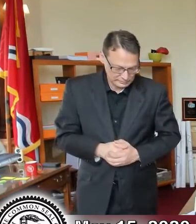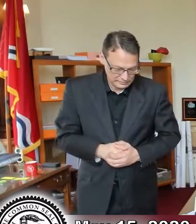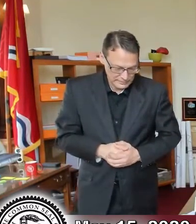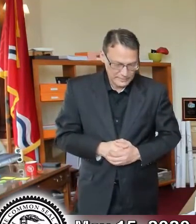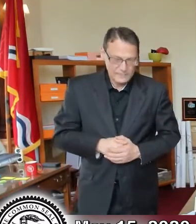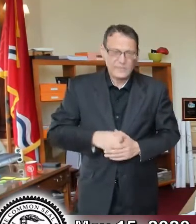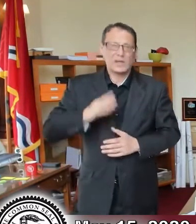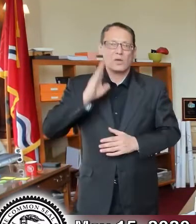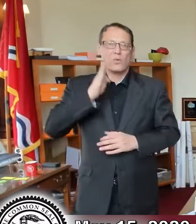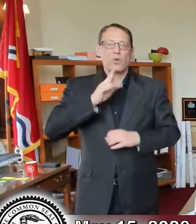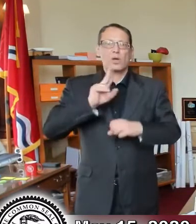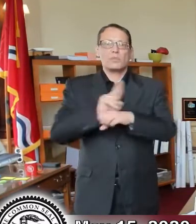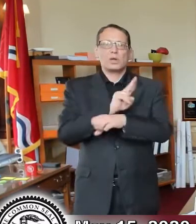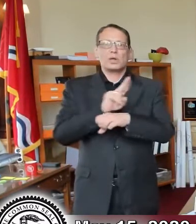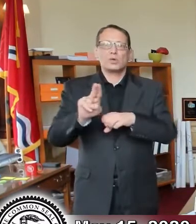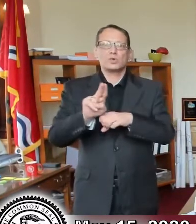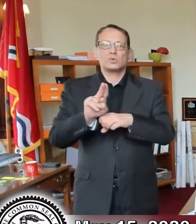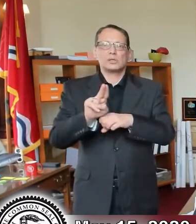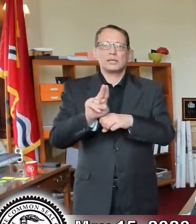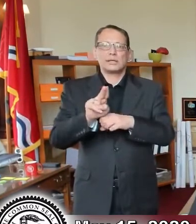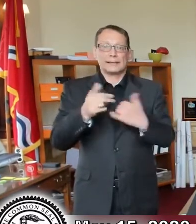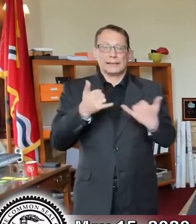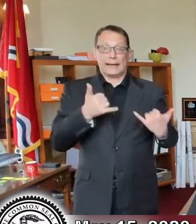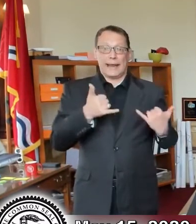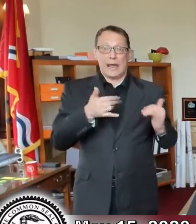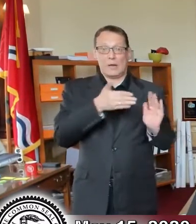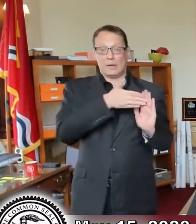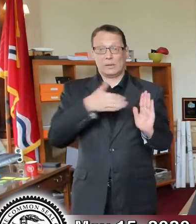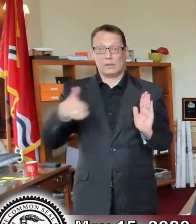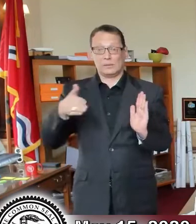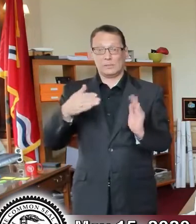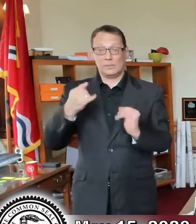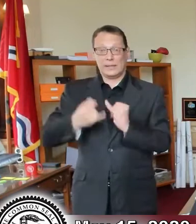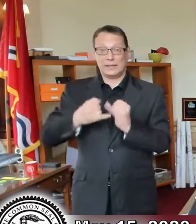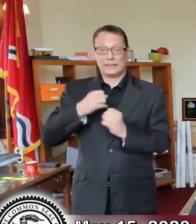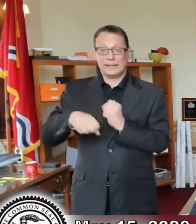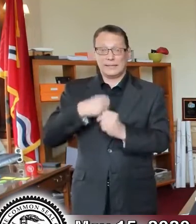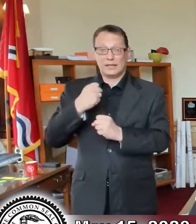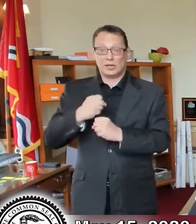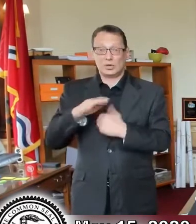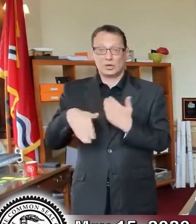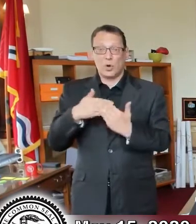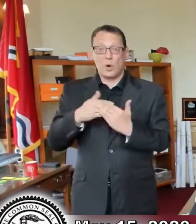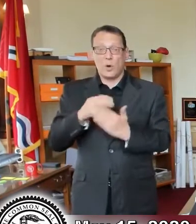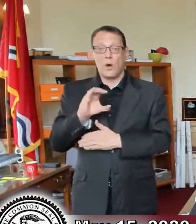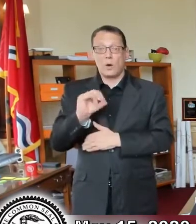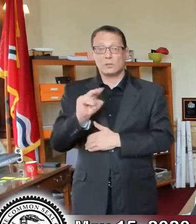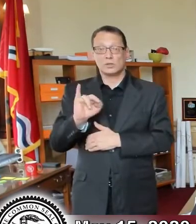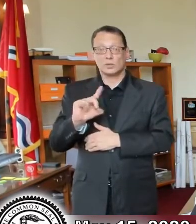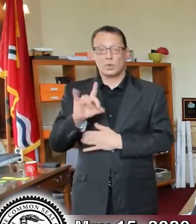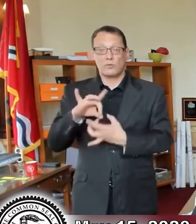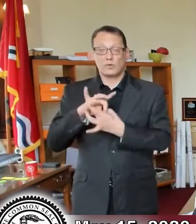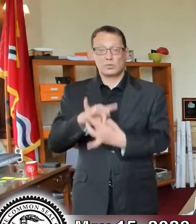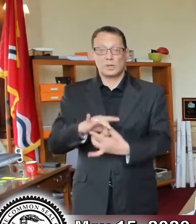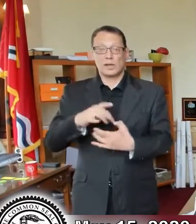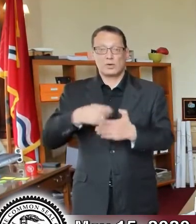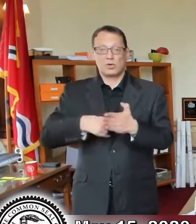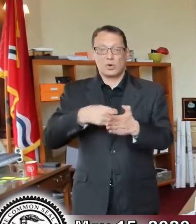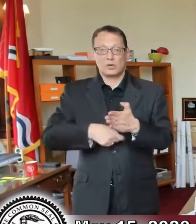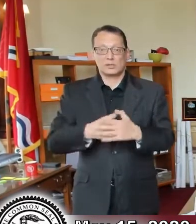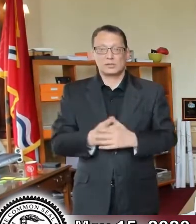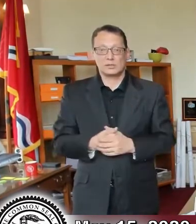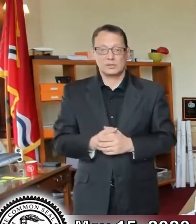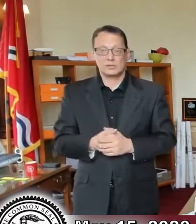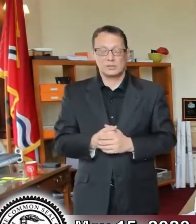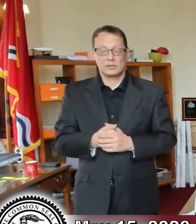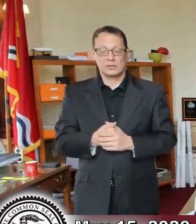We'll be using it throughout from between now and the end of the year for all COVID-related things. And we know that, or at least